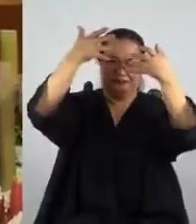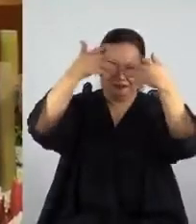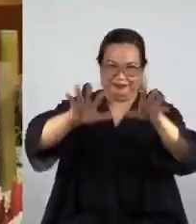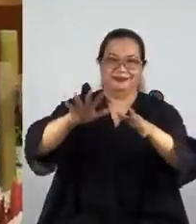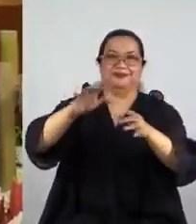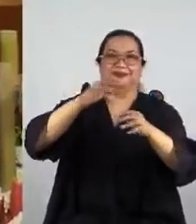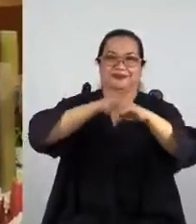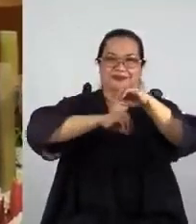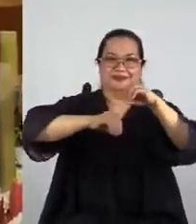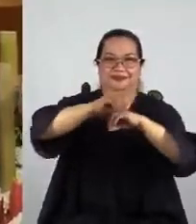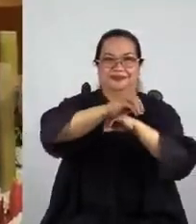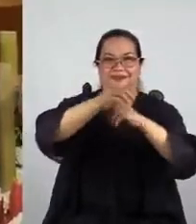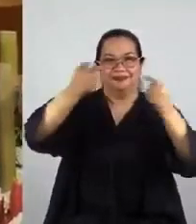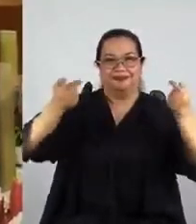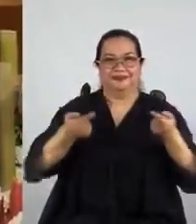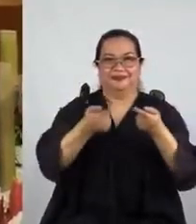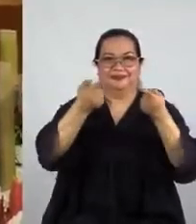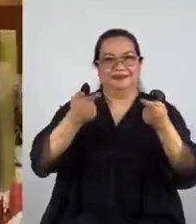sin.